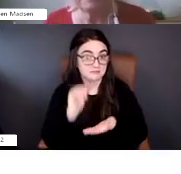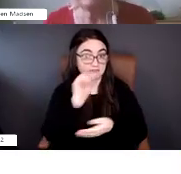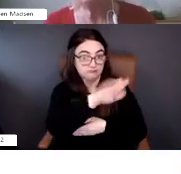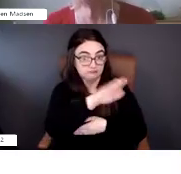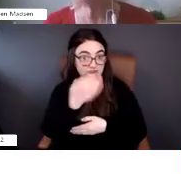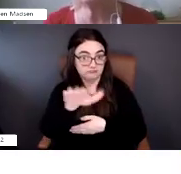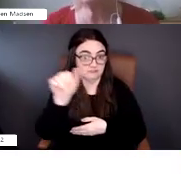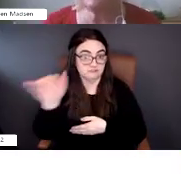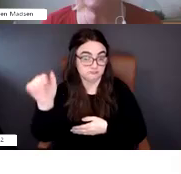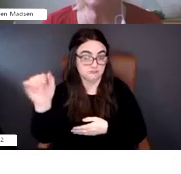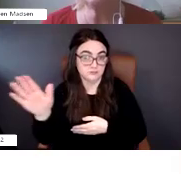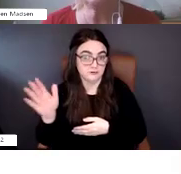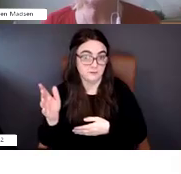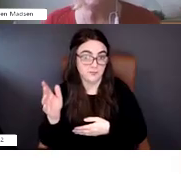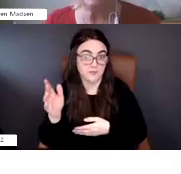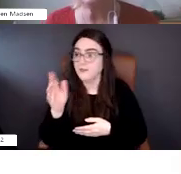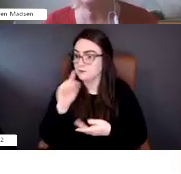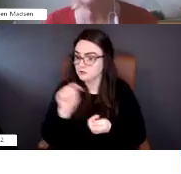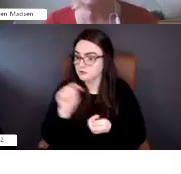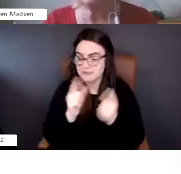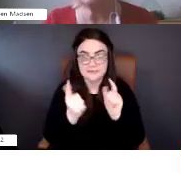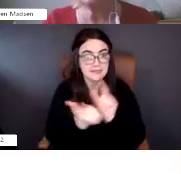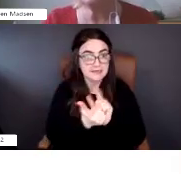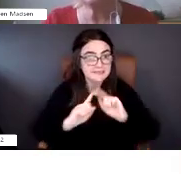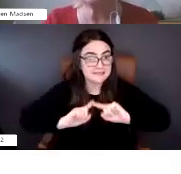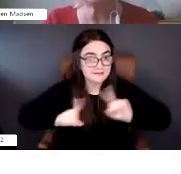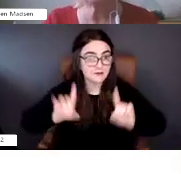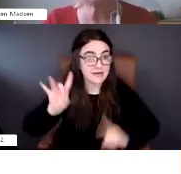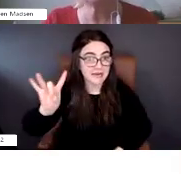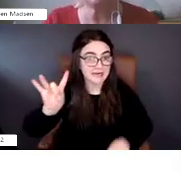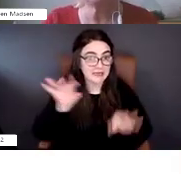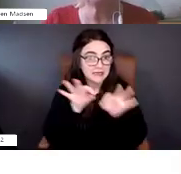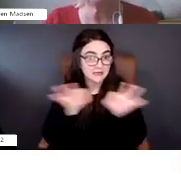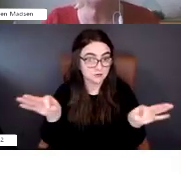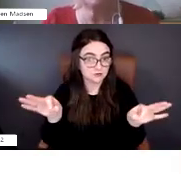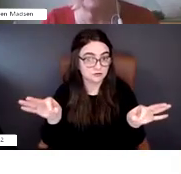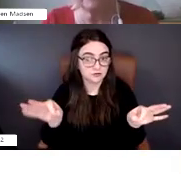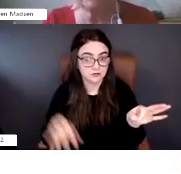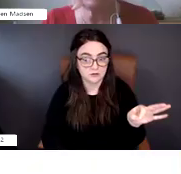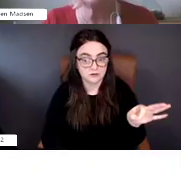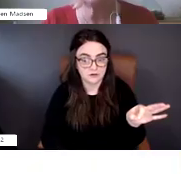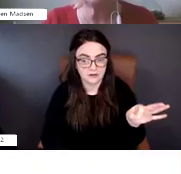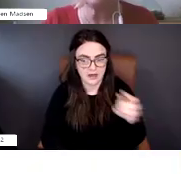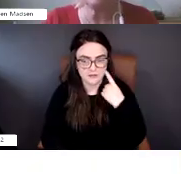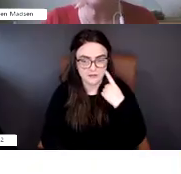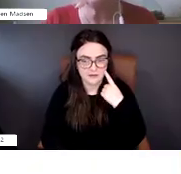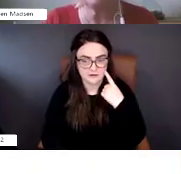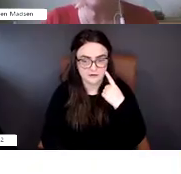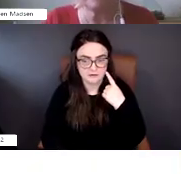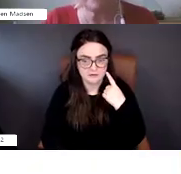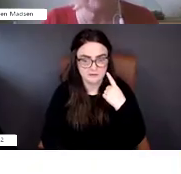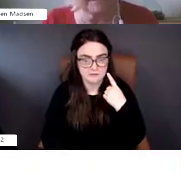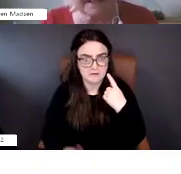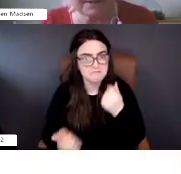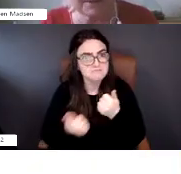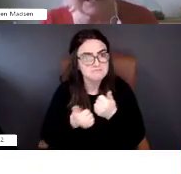those. It was translated into 8 languages, so the most predominant languages within the